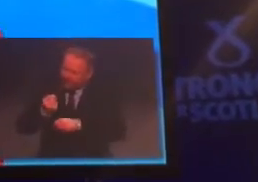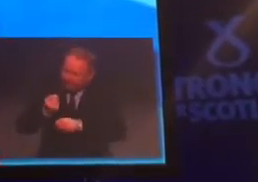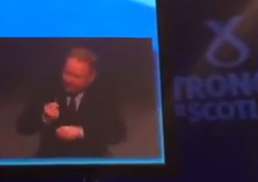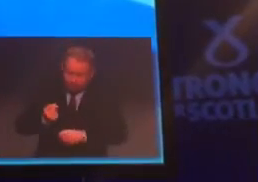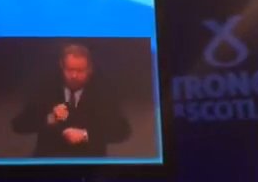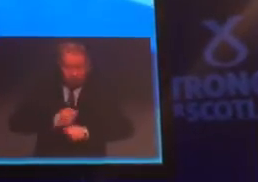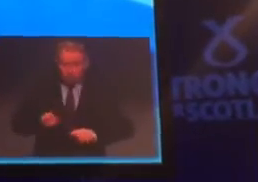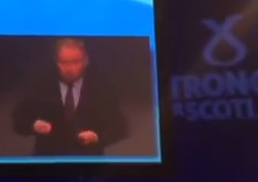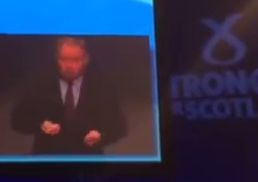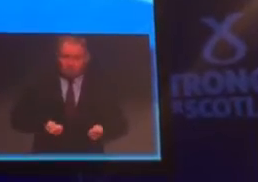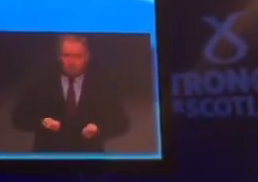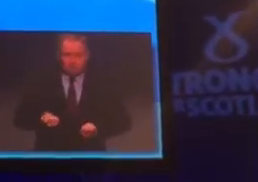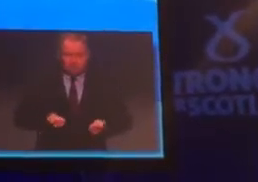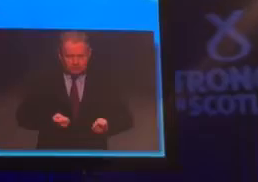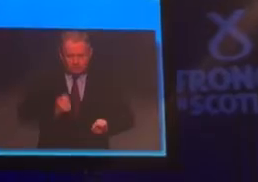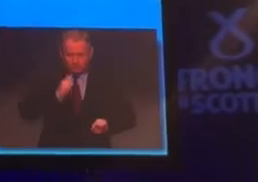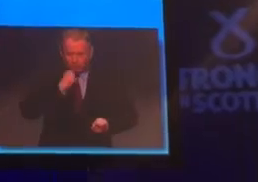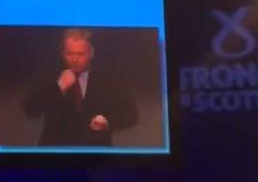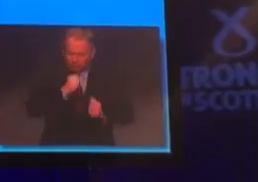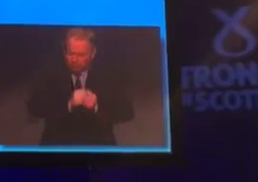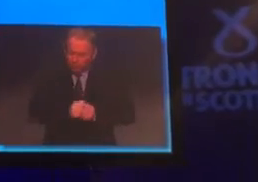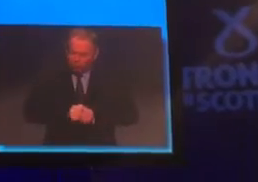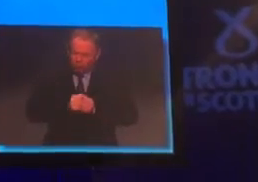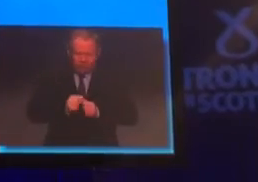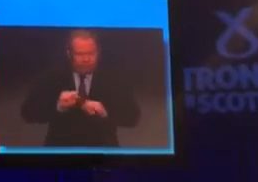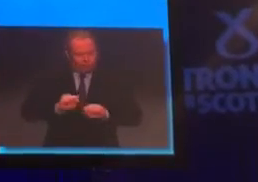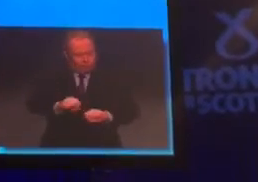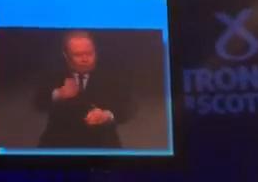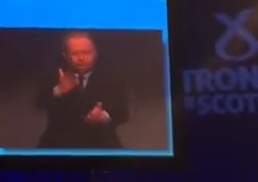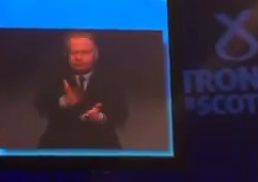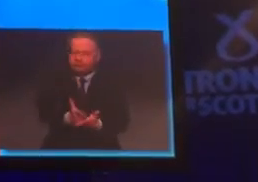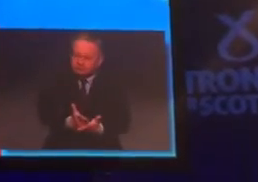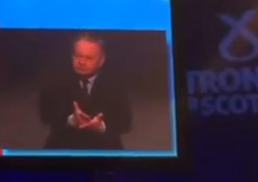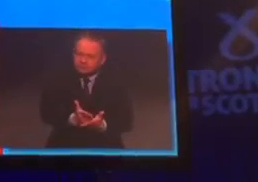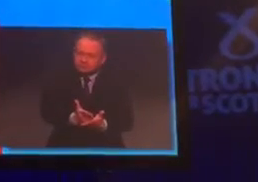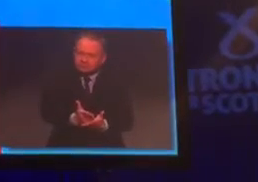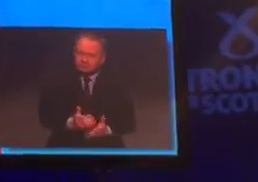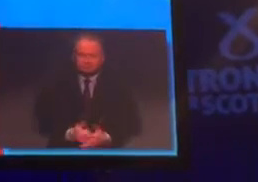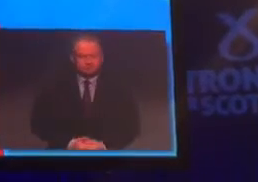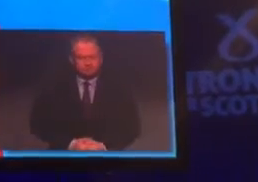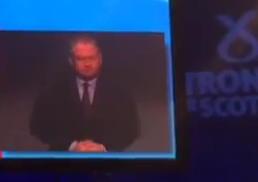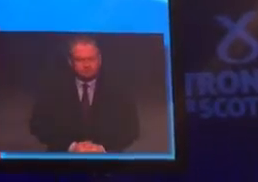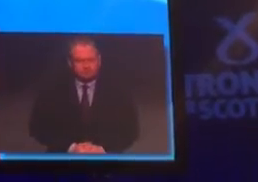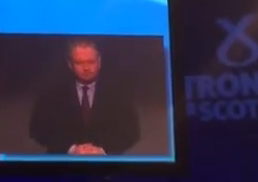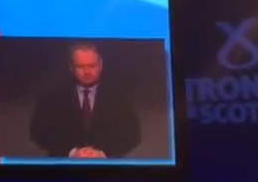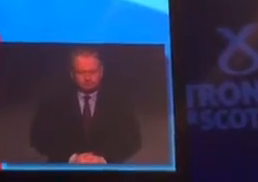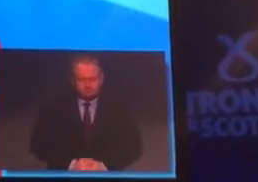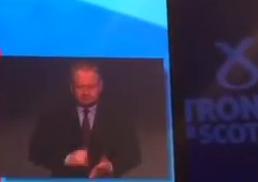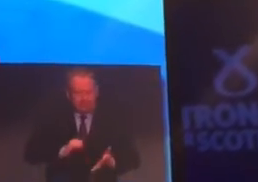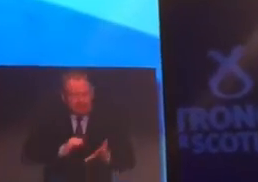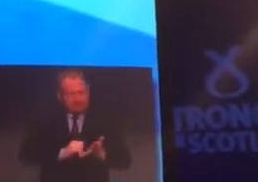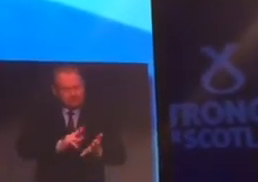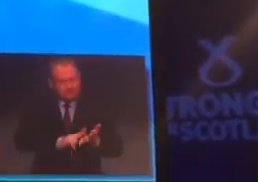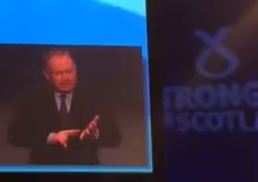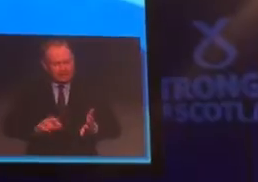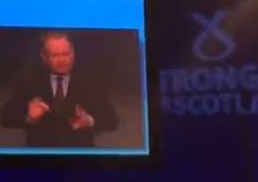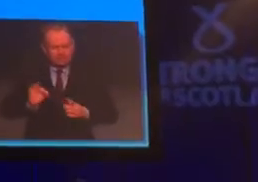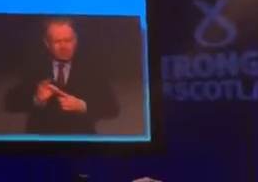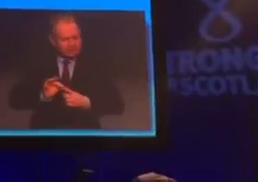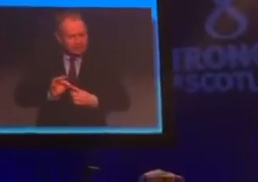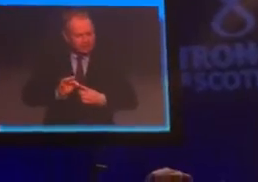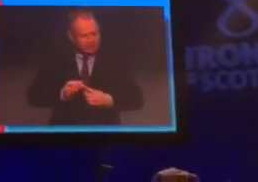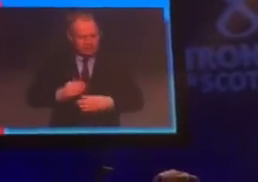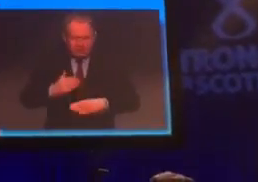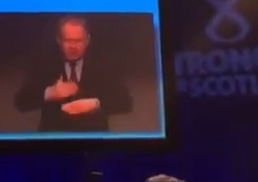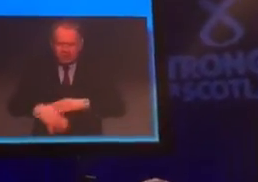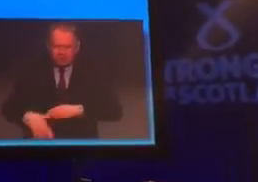govern, to earn and to re-earn the trust that you place in us. The SNP will never